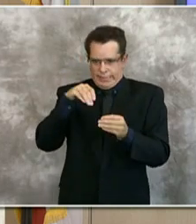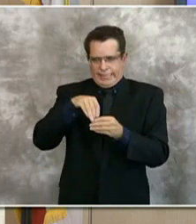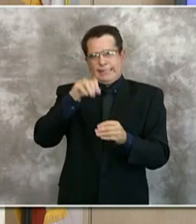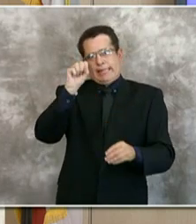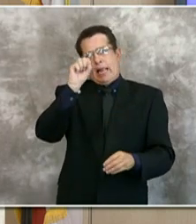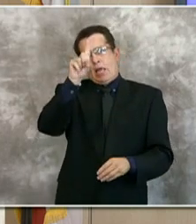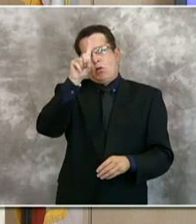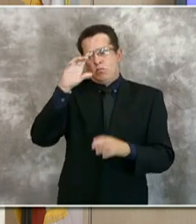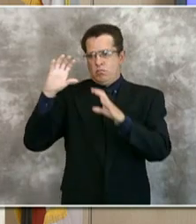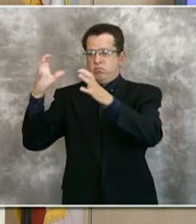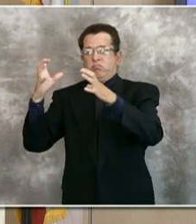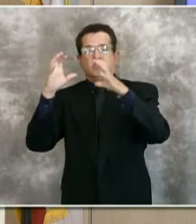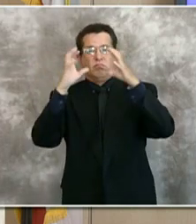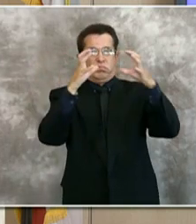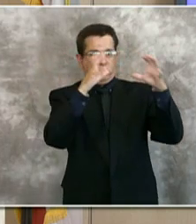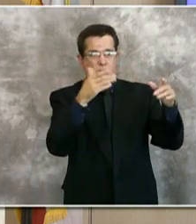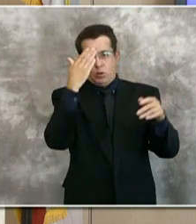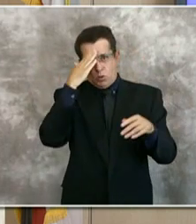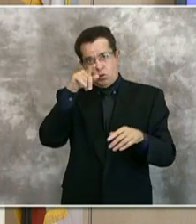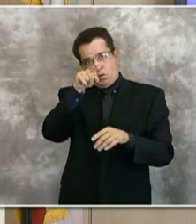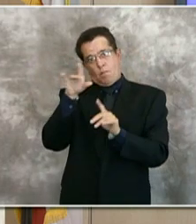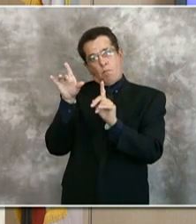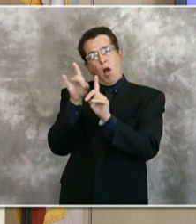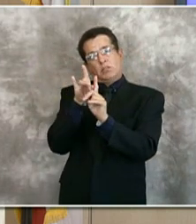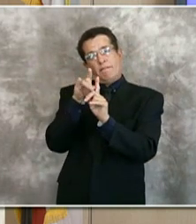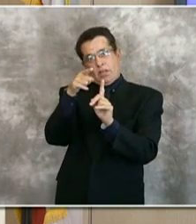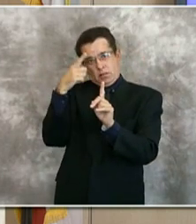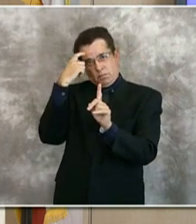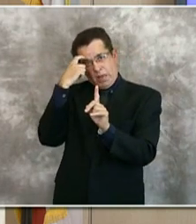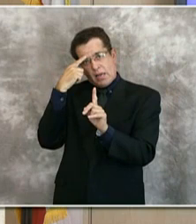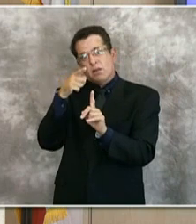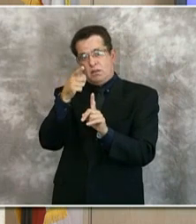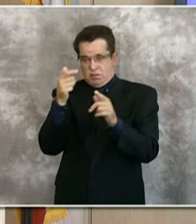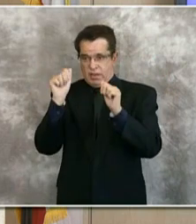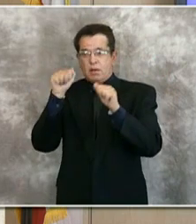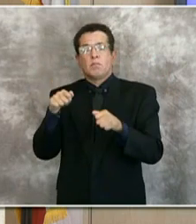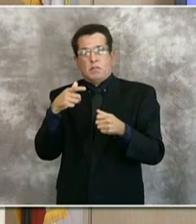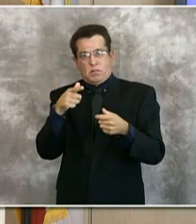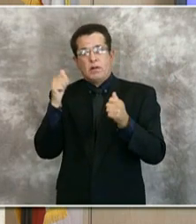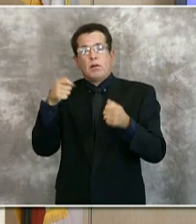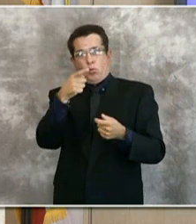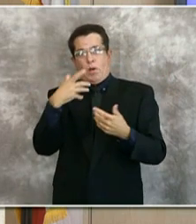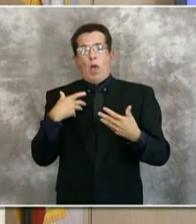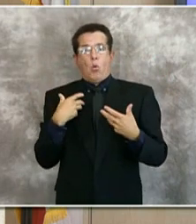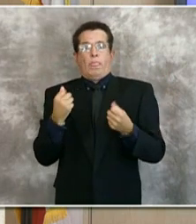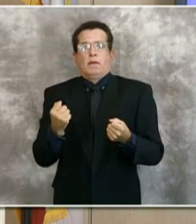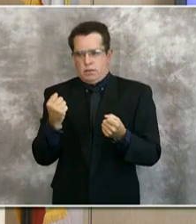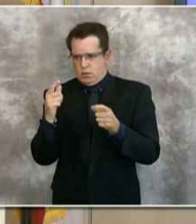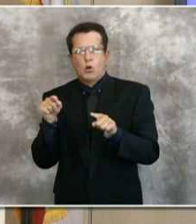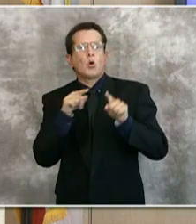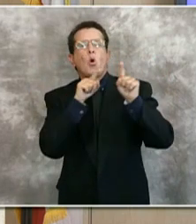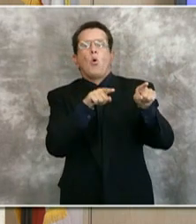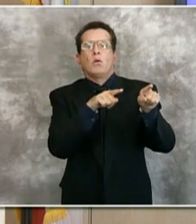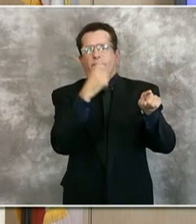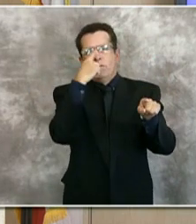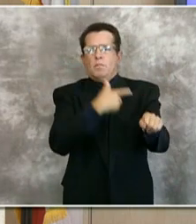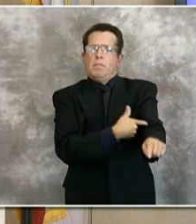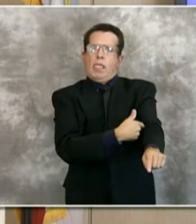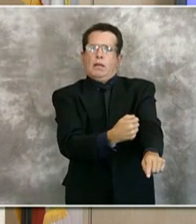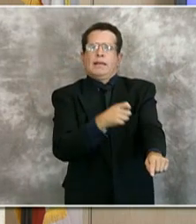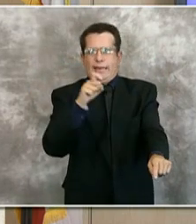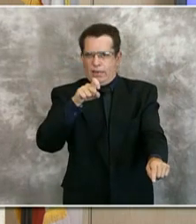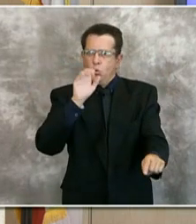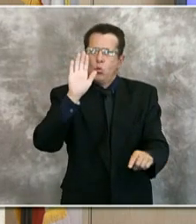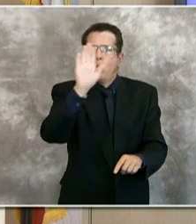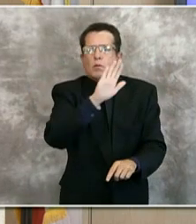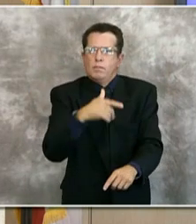County, where individuals who know they were positive or suspect they were positive could go and potentially be candidates. Right now, the San Diego